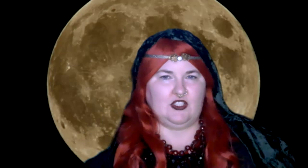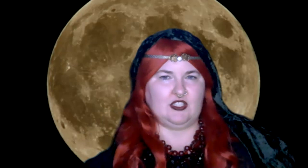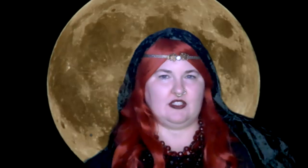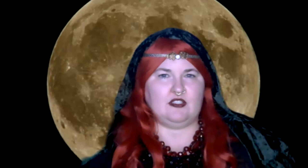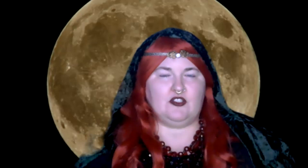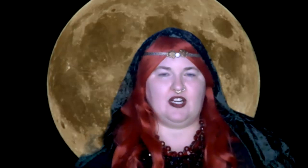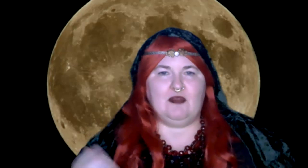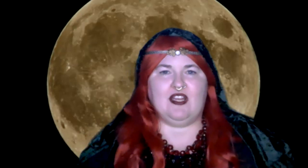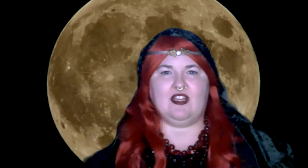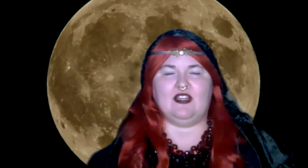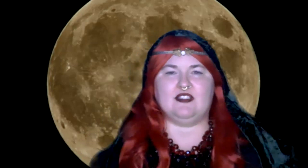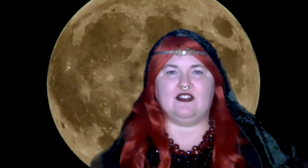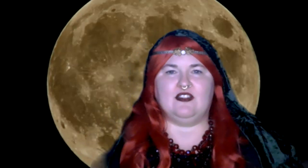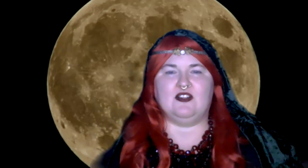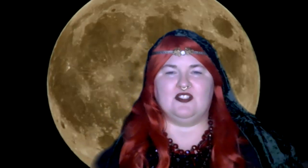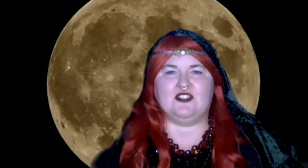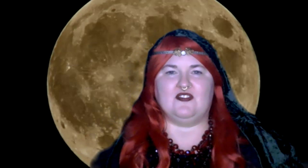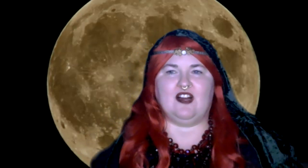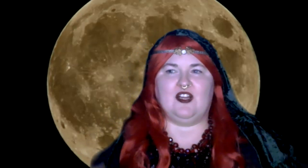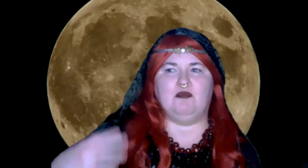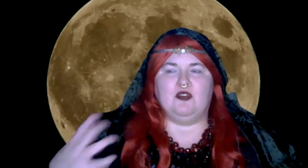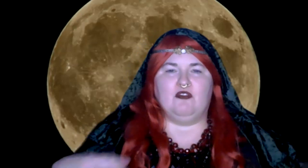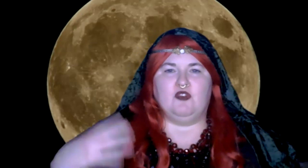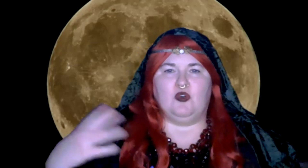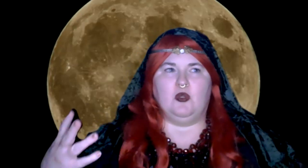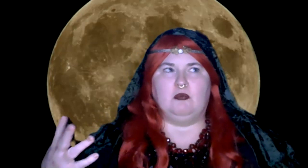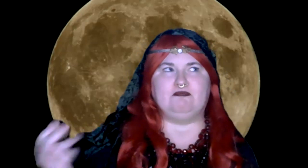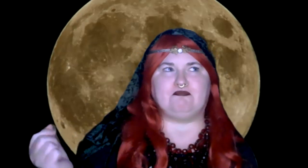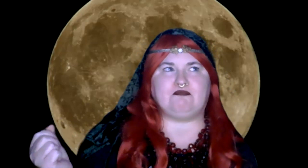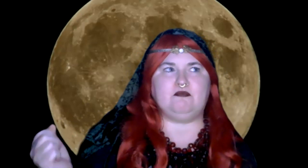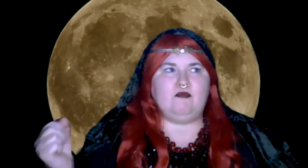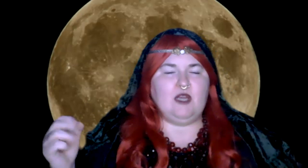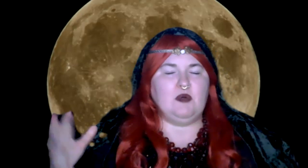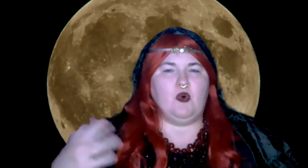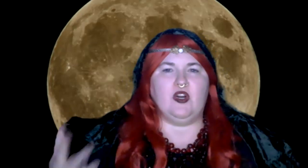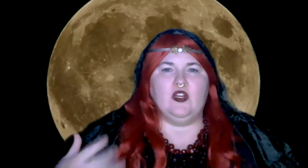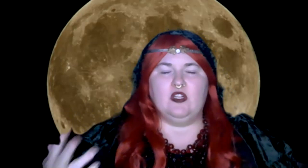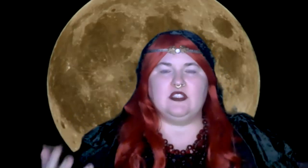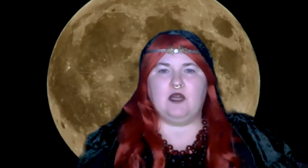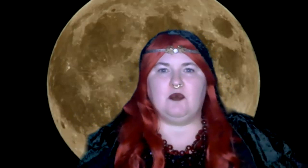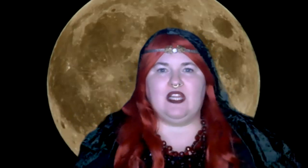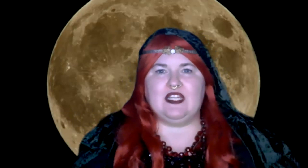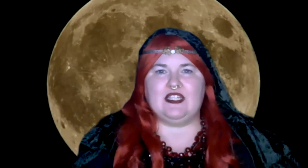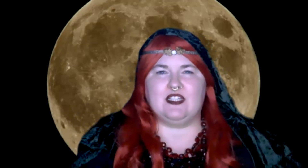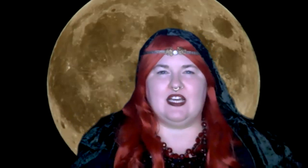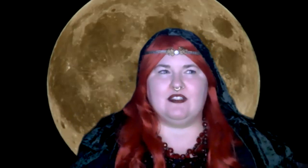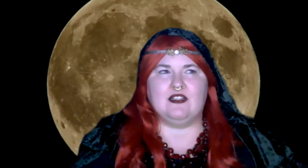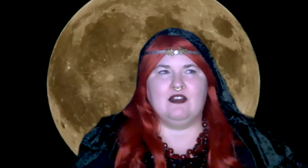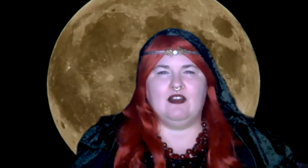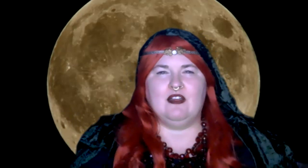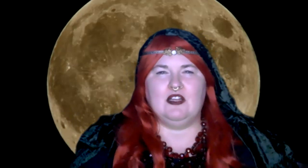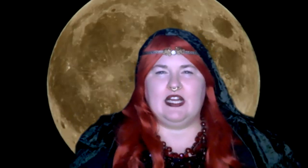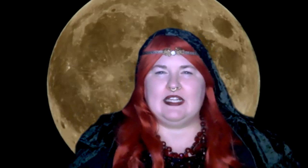And just try to make it, just a very beautiful memorial type of place,